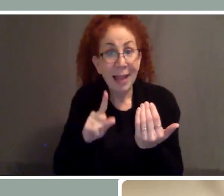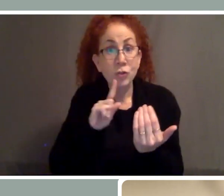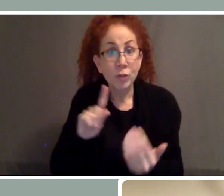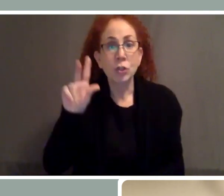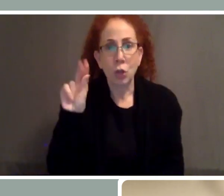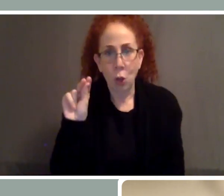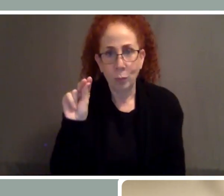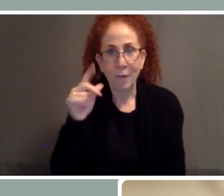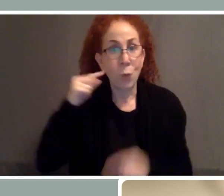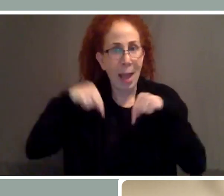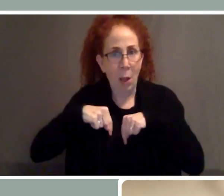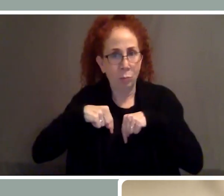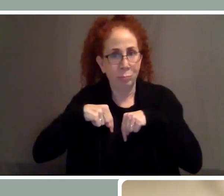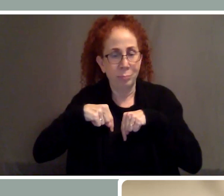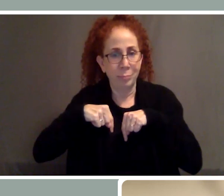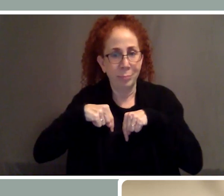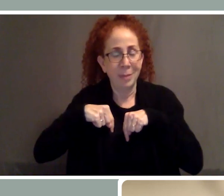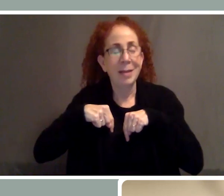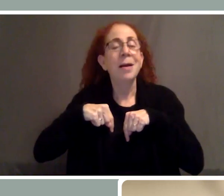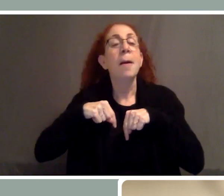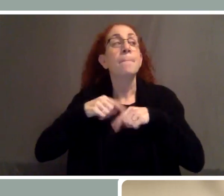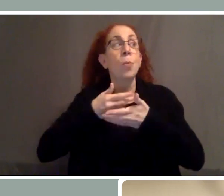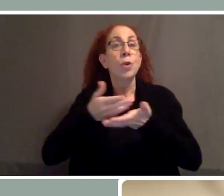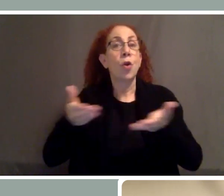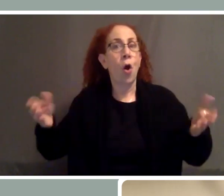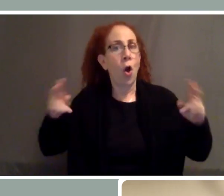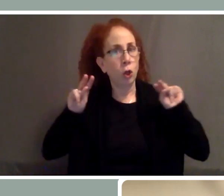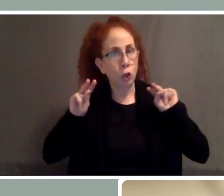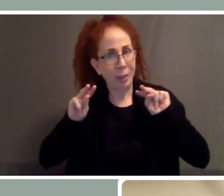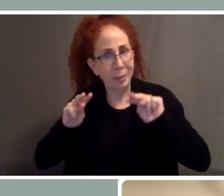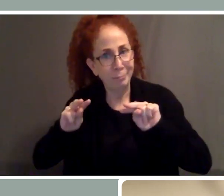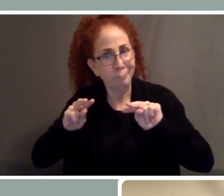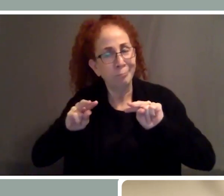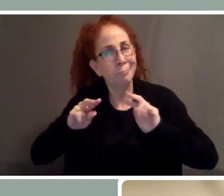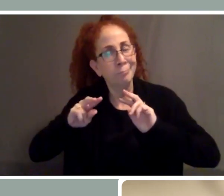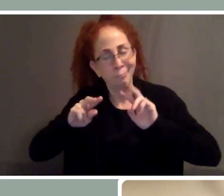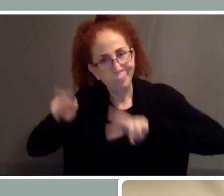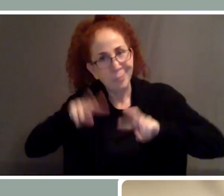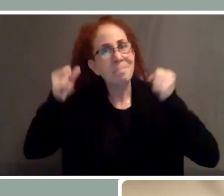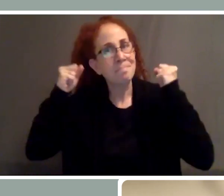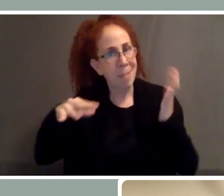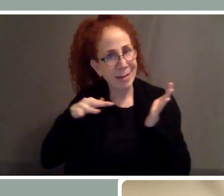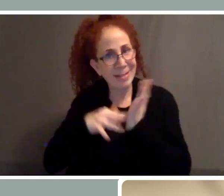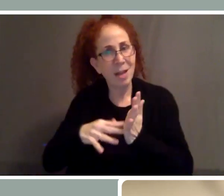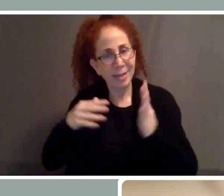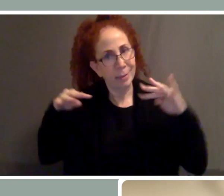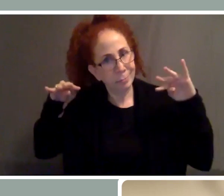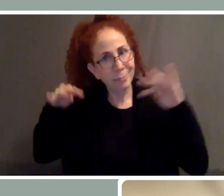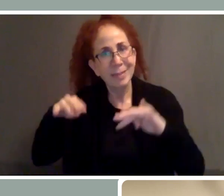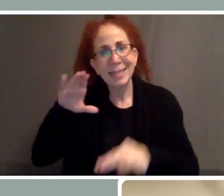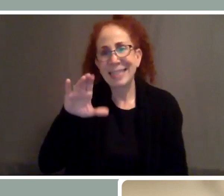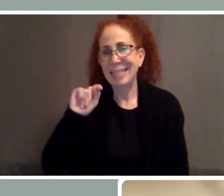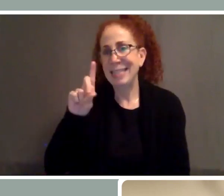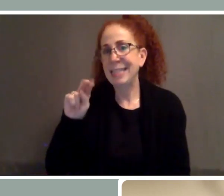Again, that is something that we are all looking at, and there are a lot of studies looking at